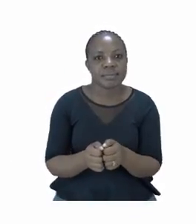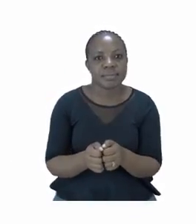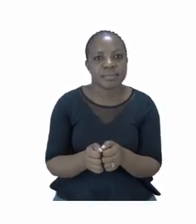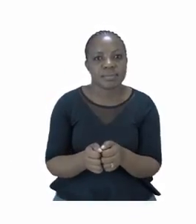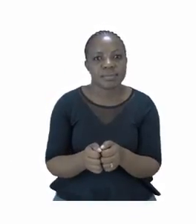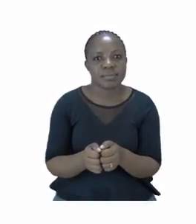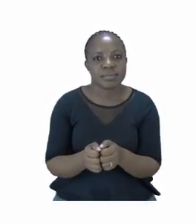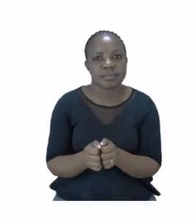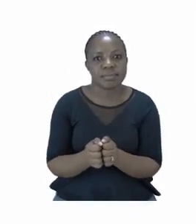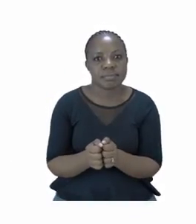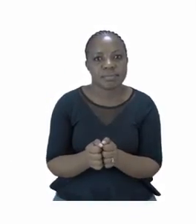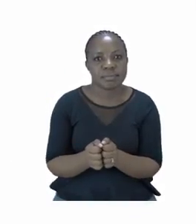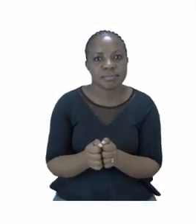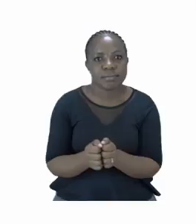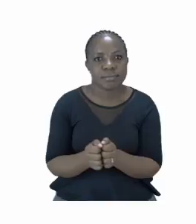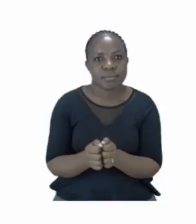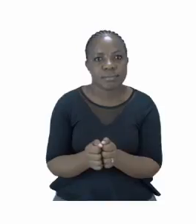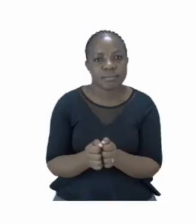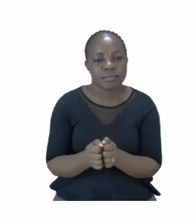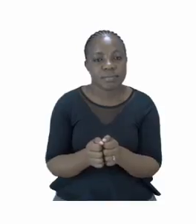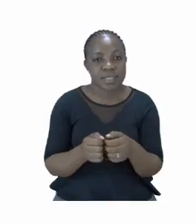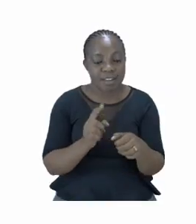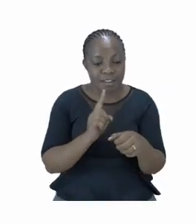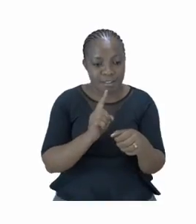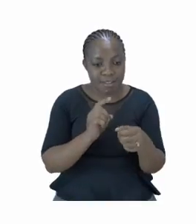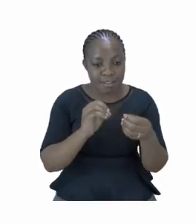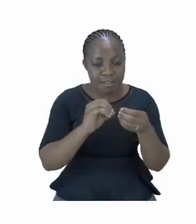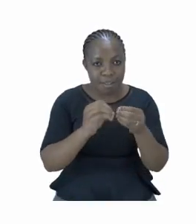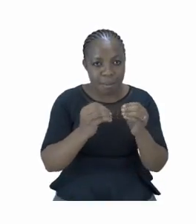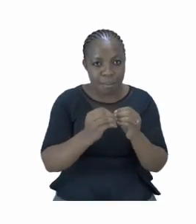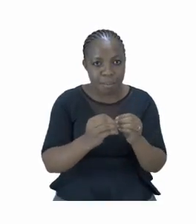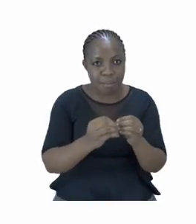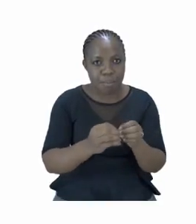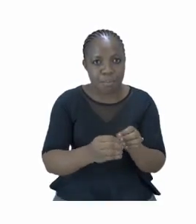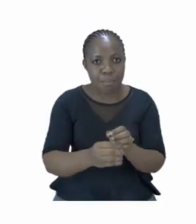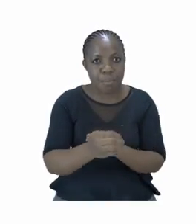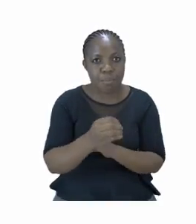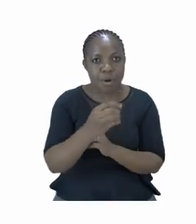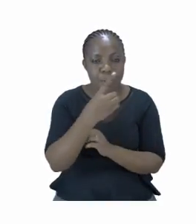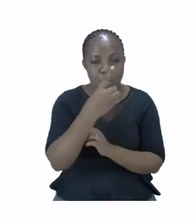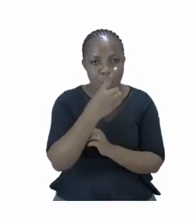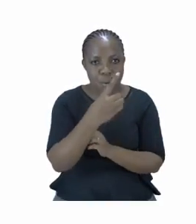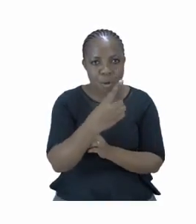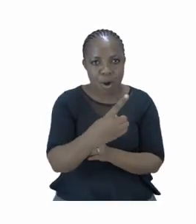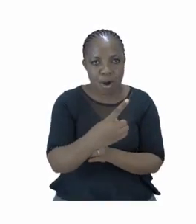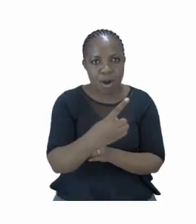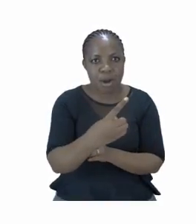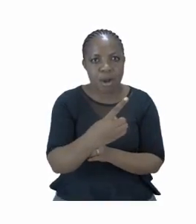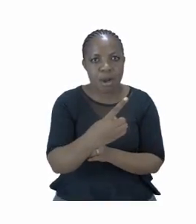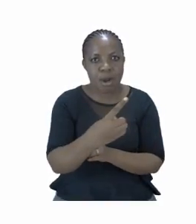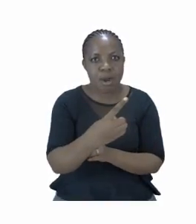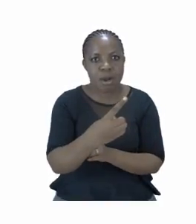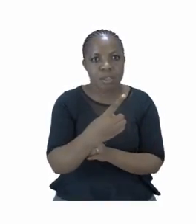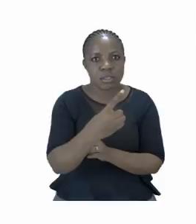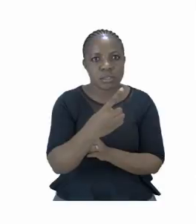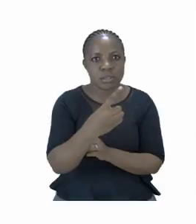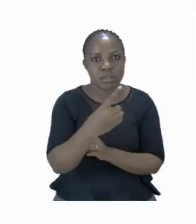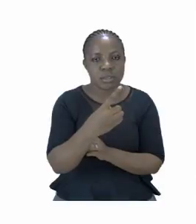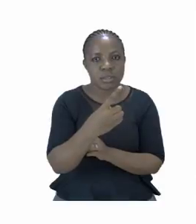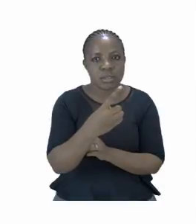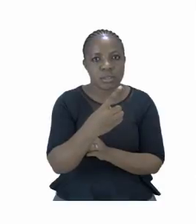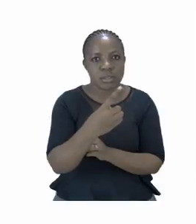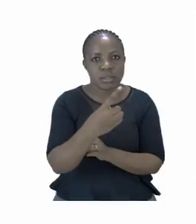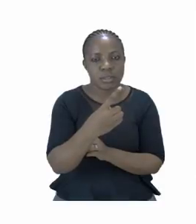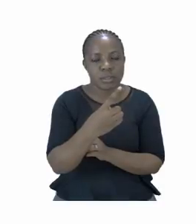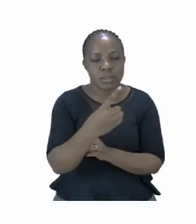do after you circle where the capital letter and the full stops should be